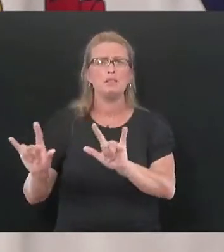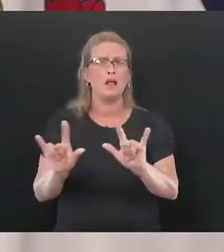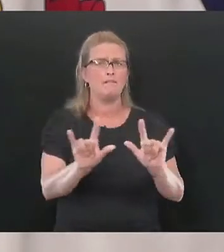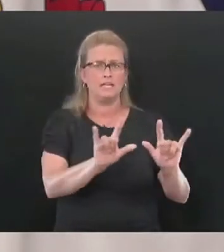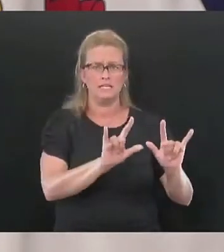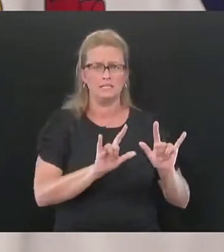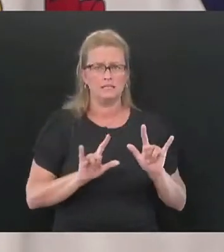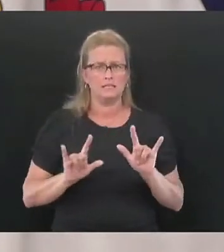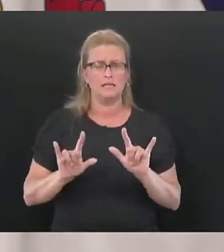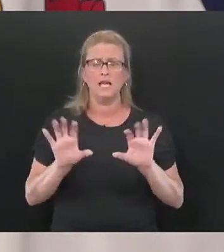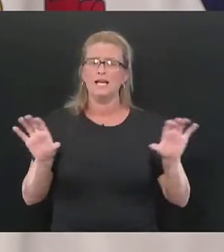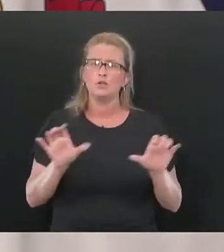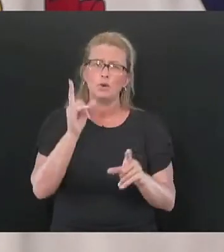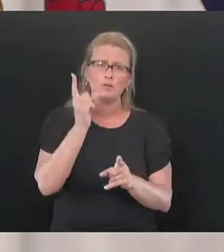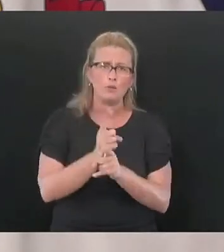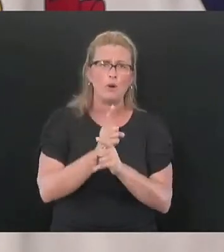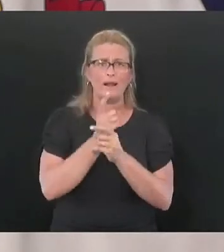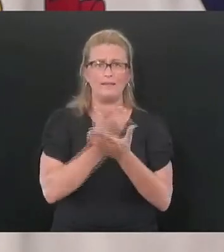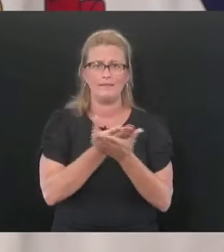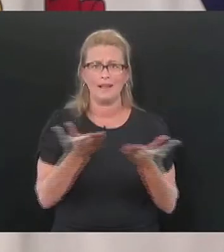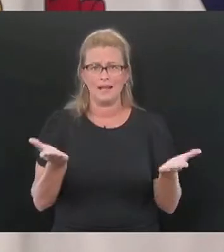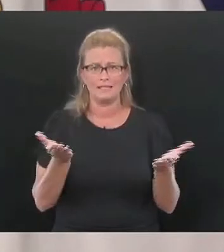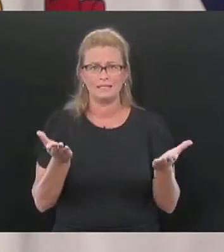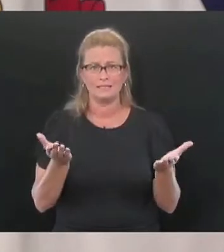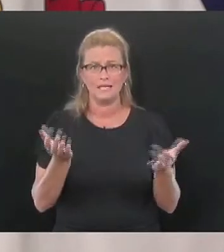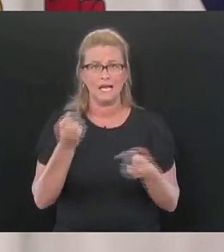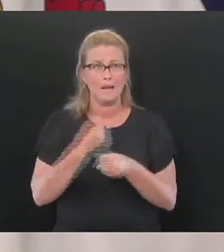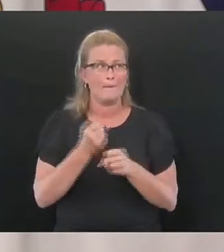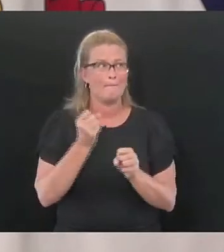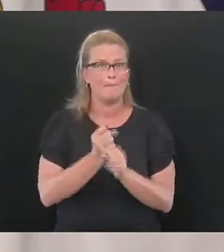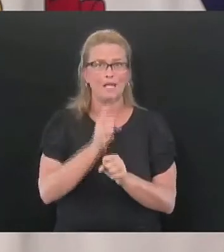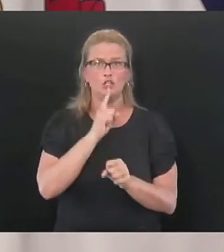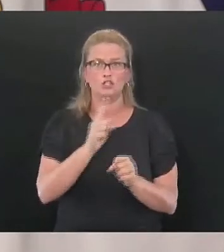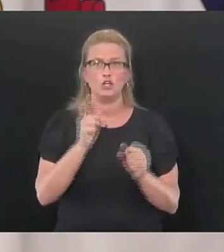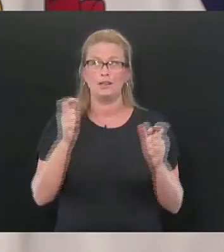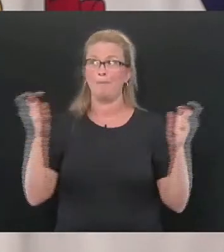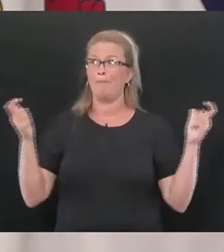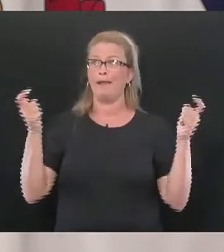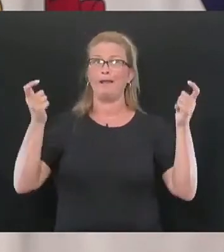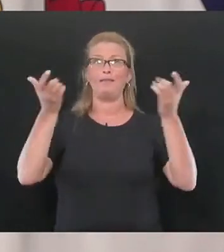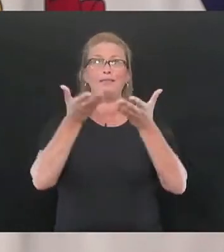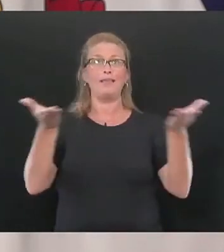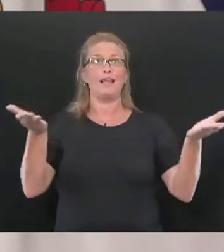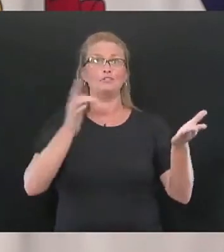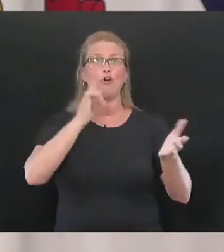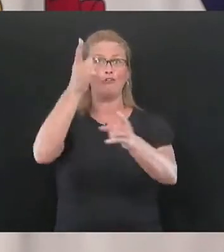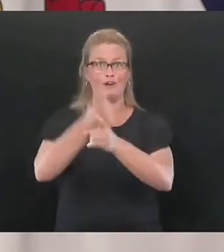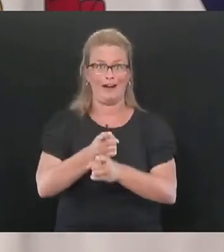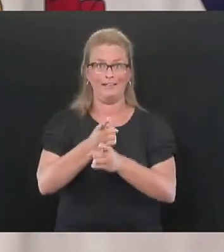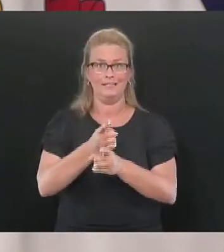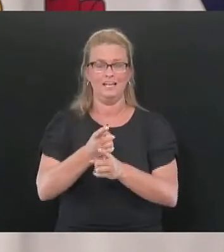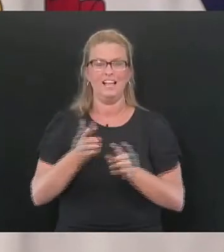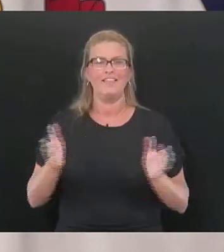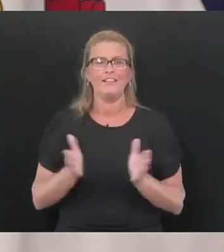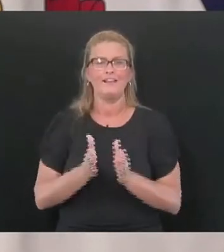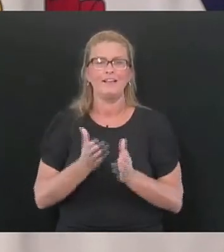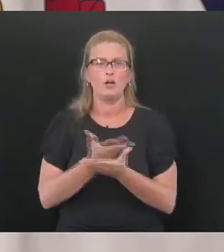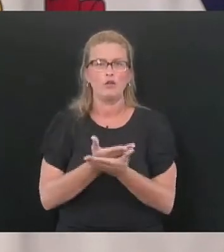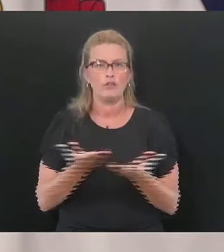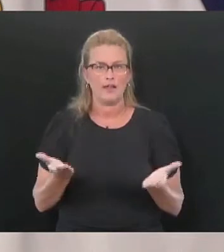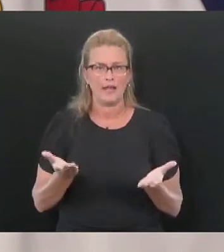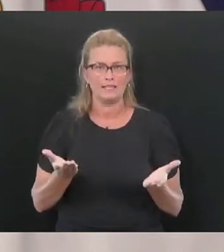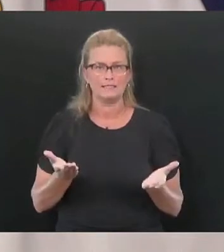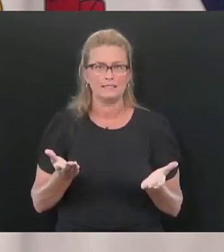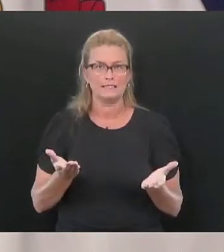right things and making sure we get the big stuff right and making sure the little stuff doesn't